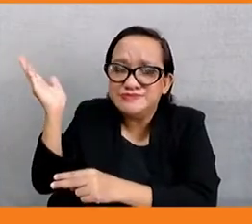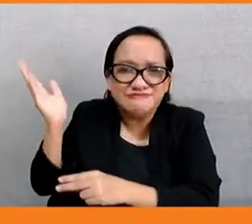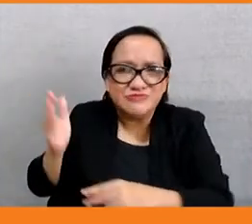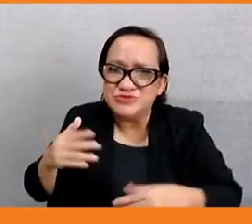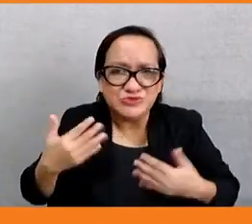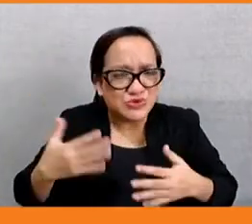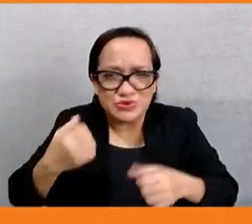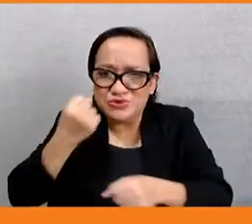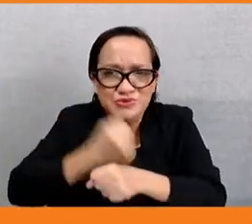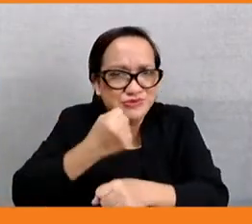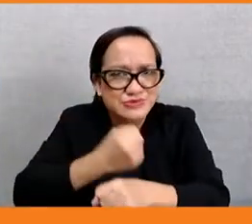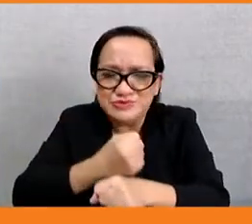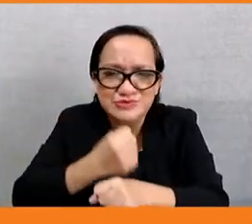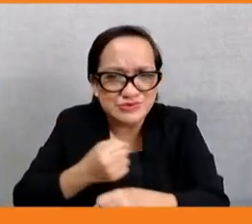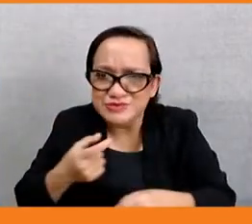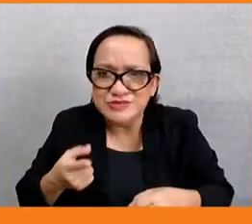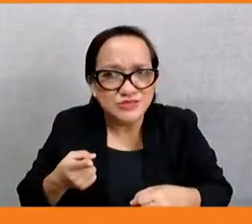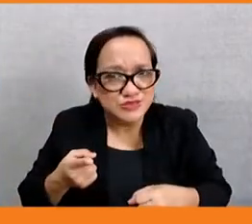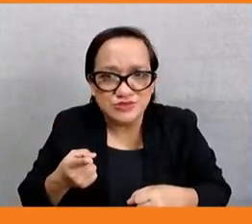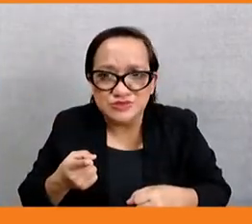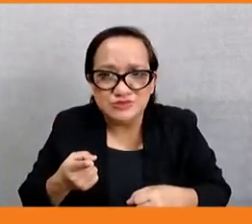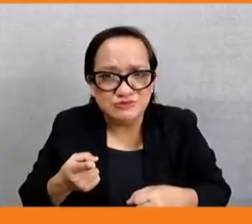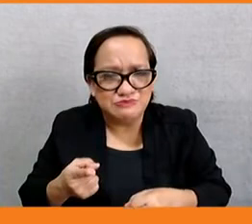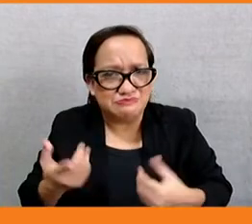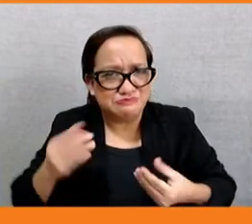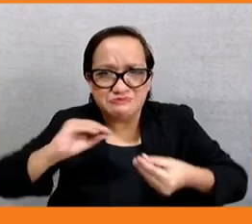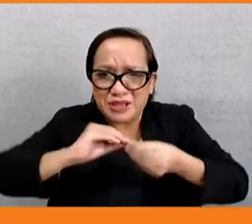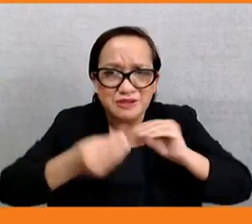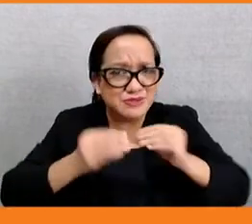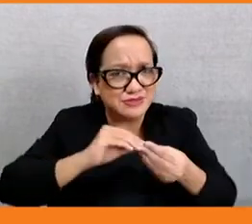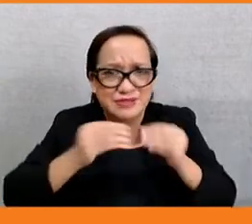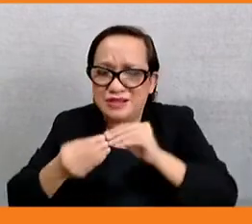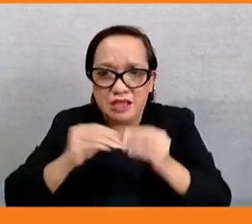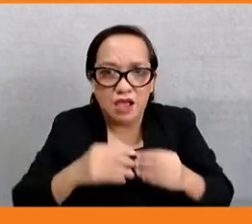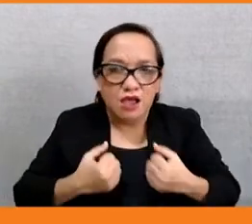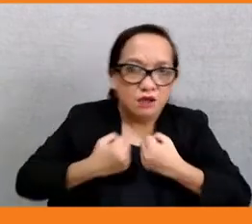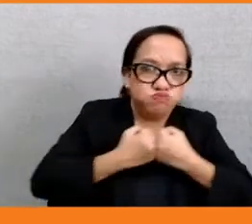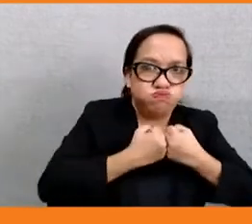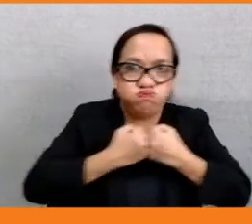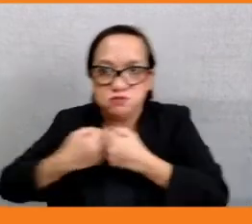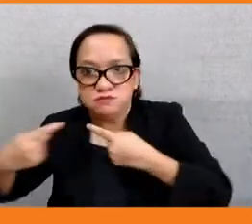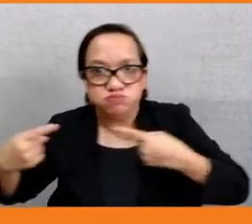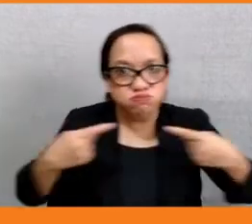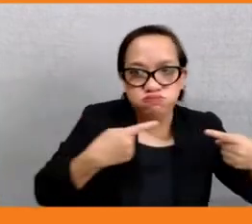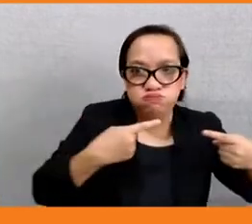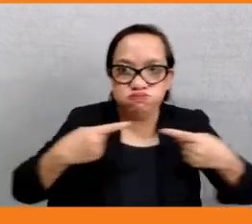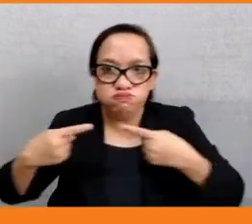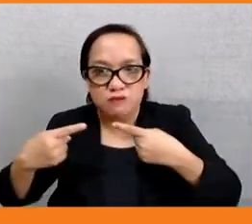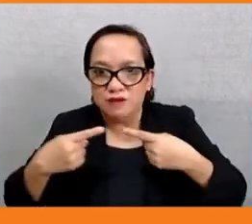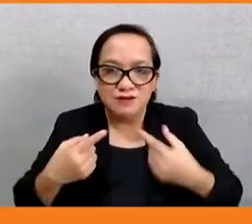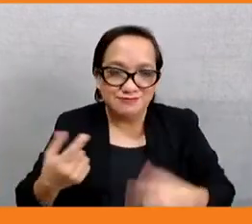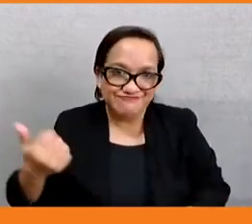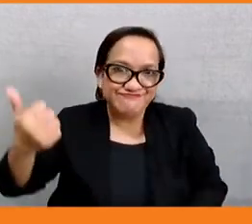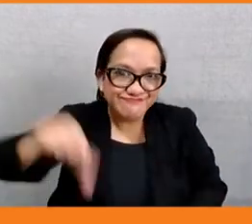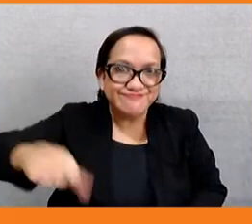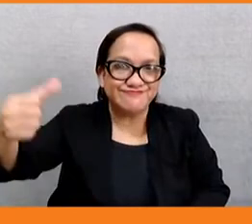paramount. We request ADB to run an IED evaluation on the failed projects and loans in Sri Lanka.